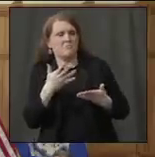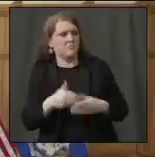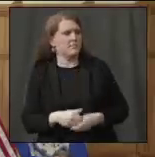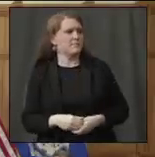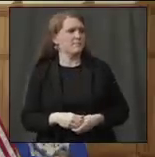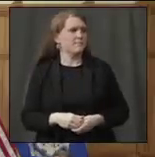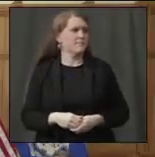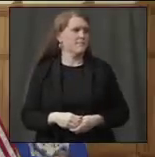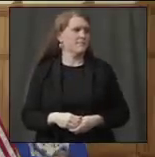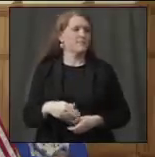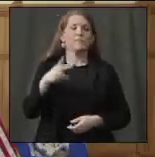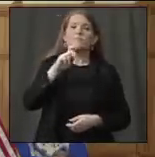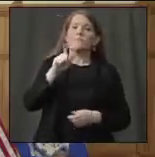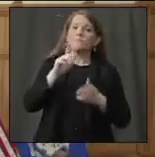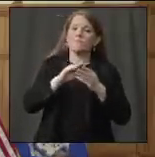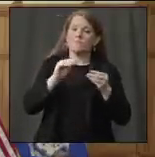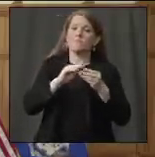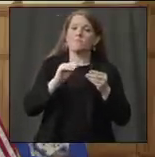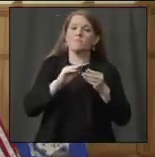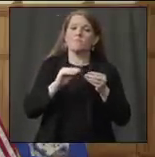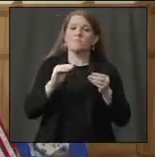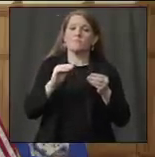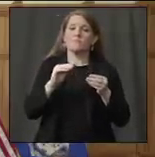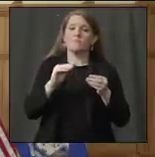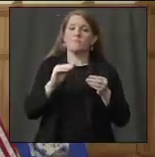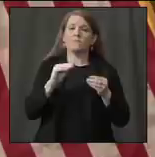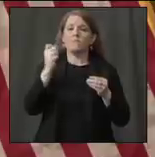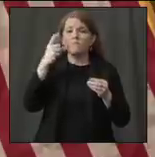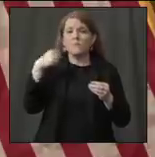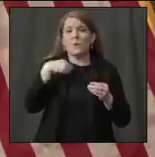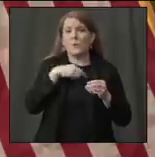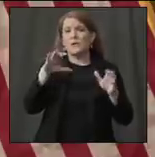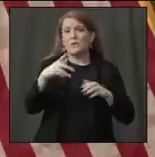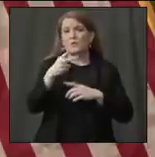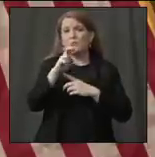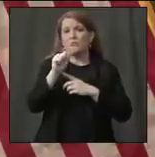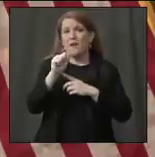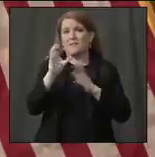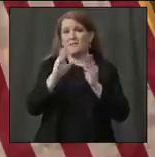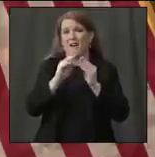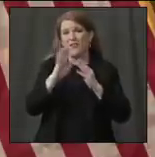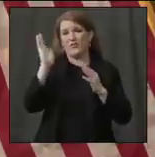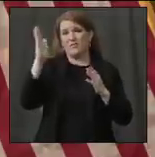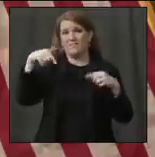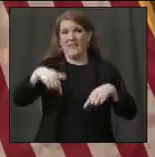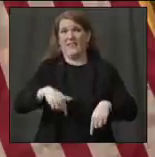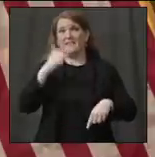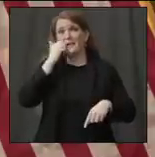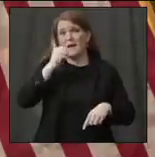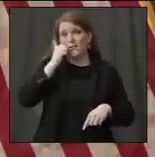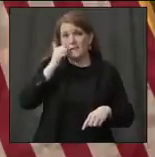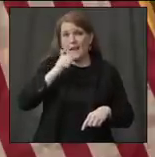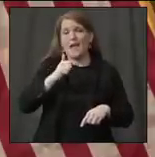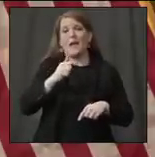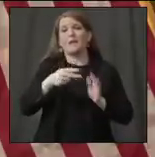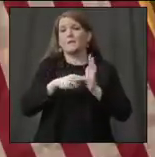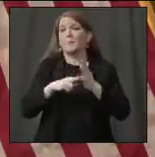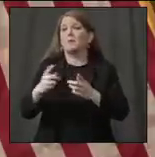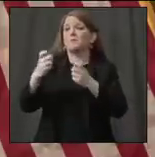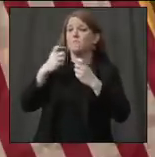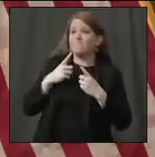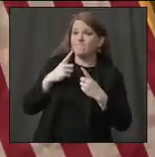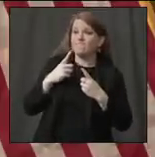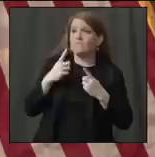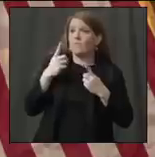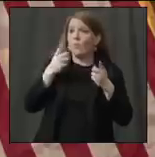say this: as the governor said, that we do a press conference every day where we're able to answer questions directly about the daily